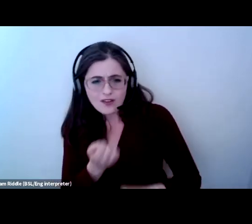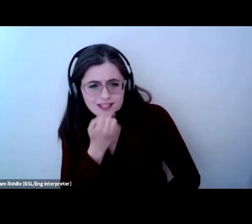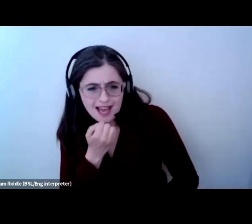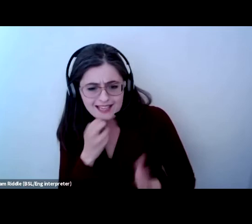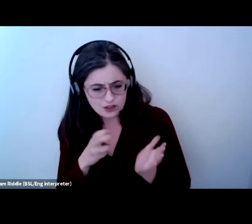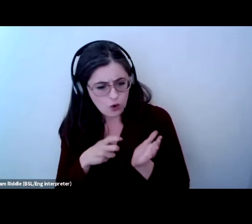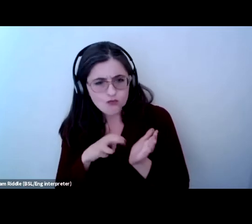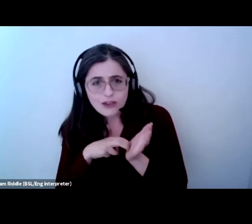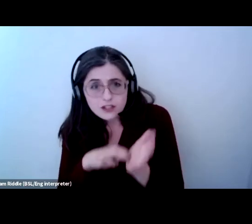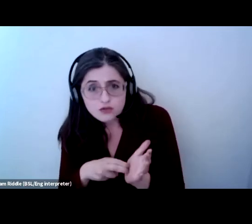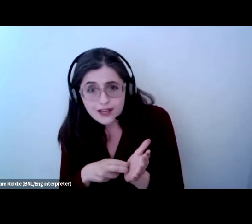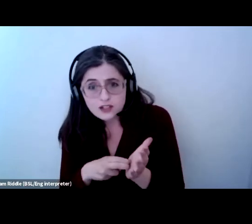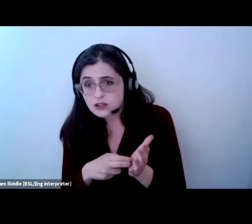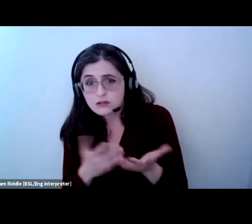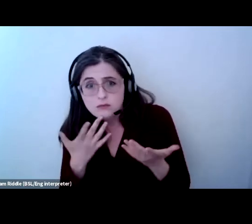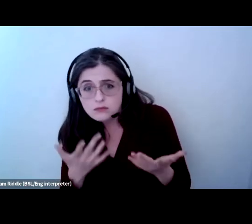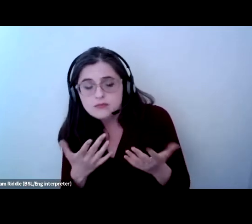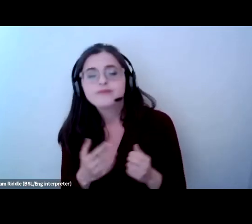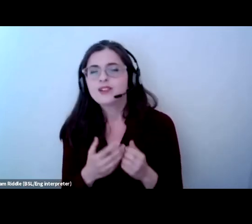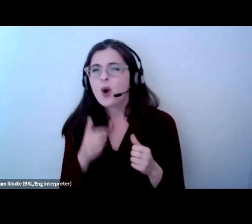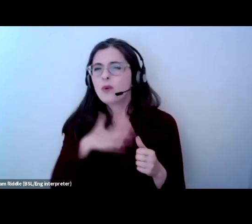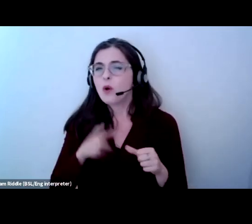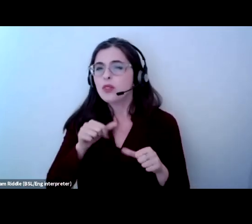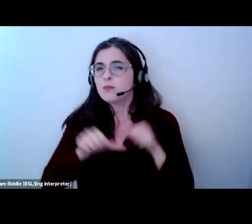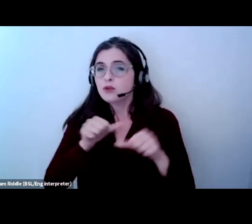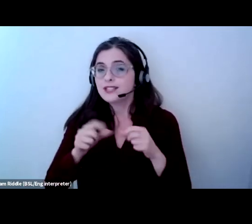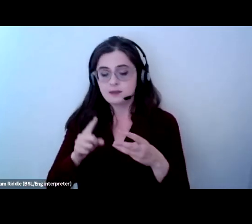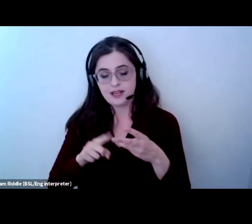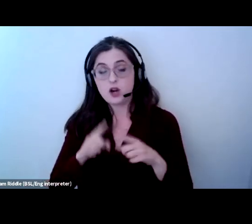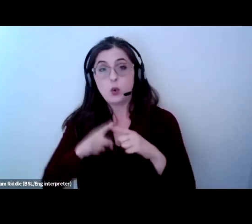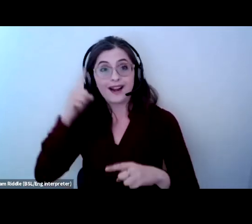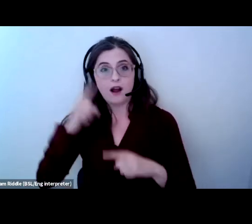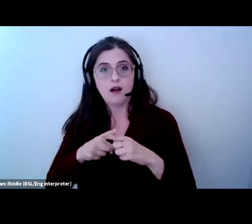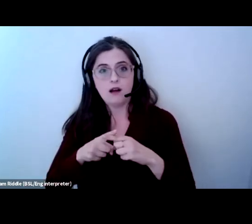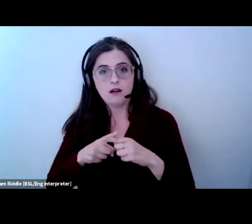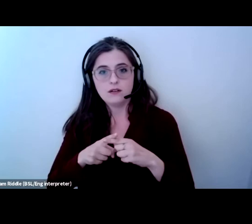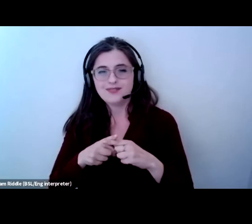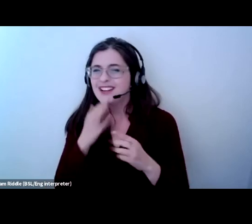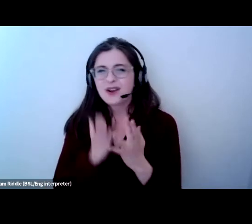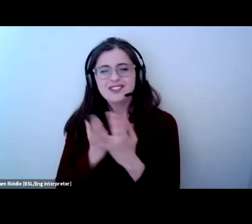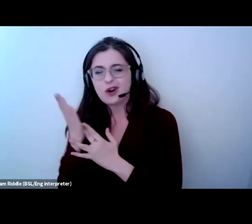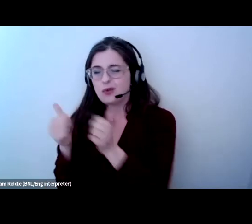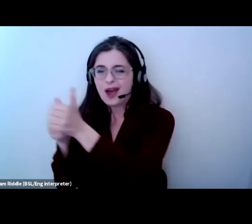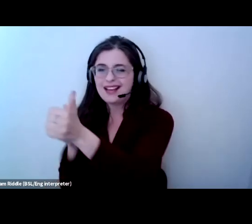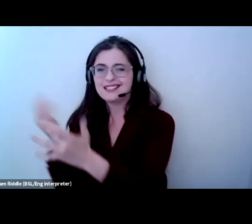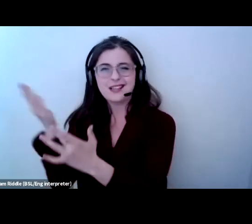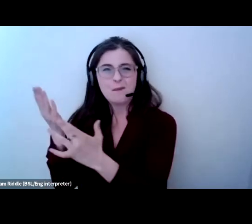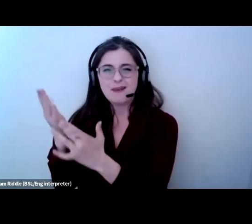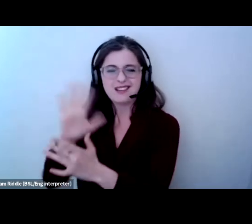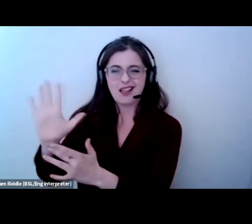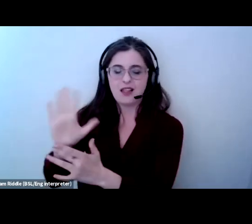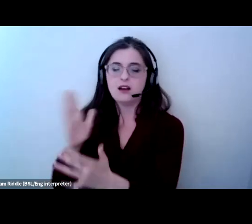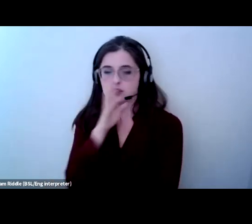registration's lapsed. We want the whole process to be quicker rather than going through an agency middleman coming and